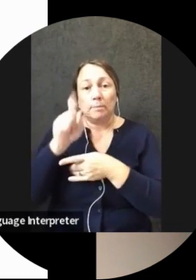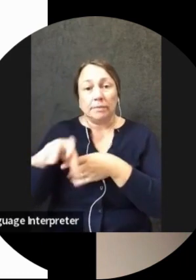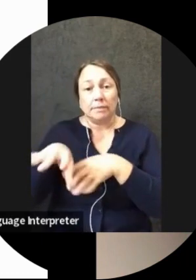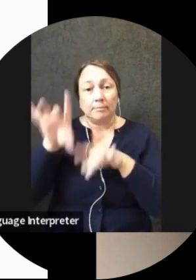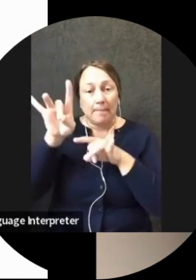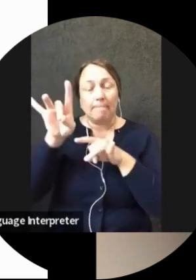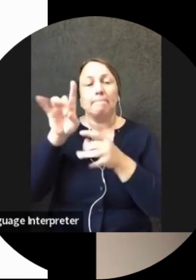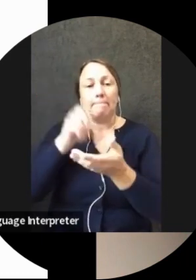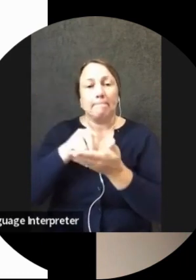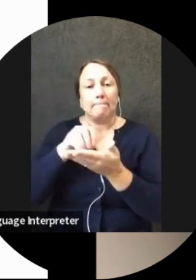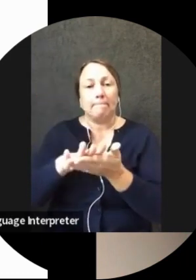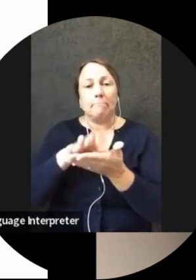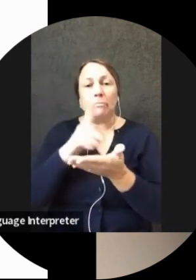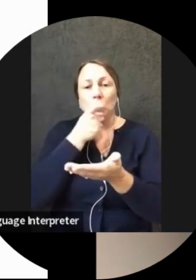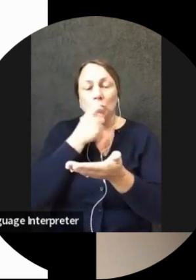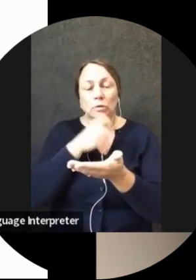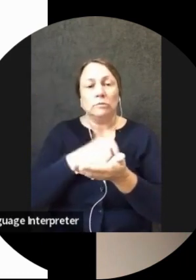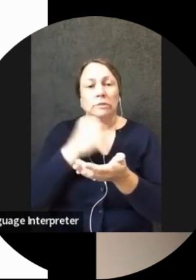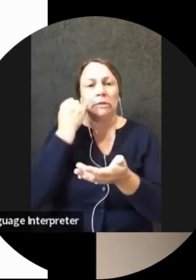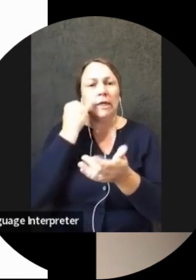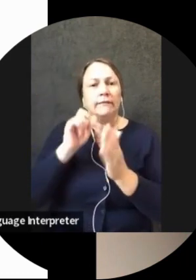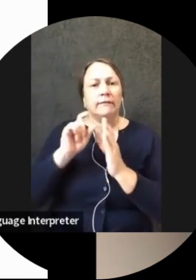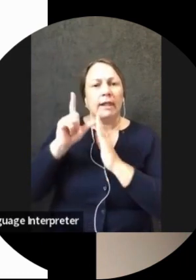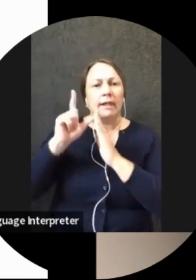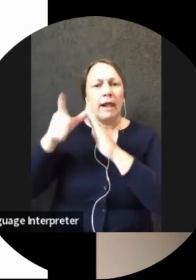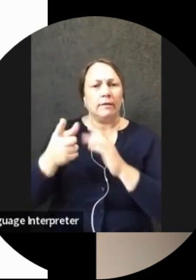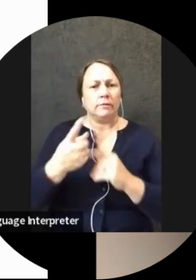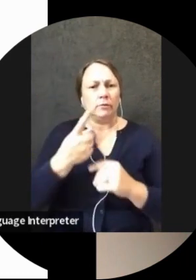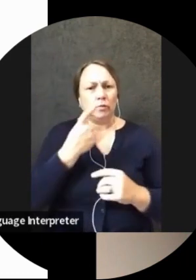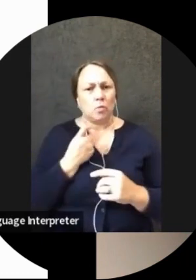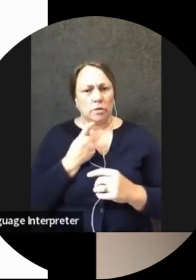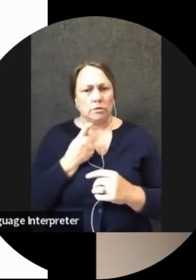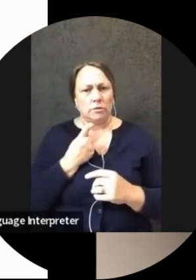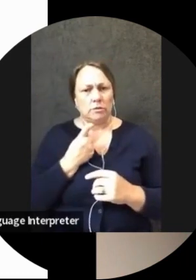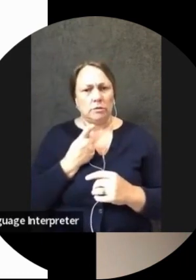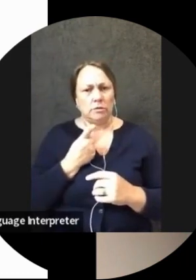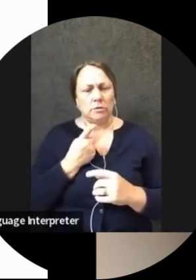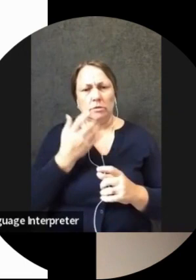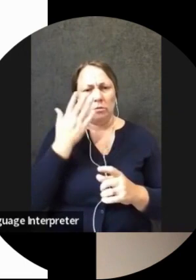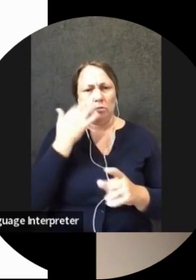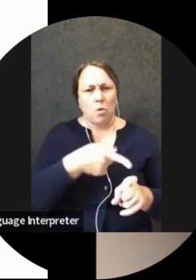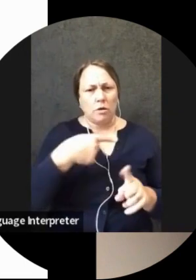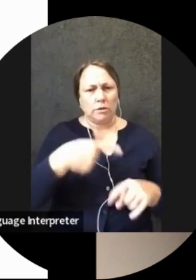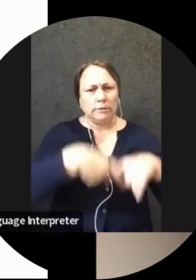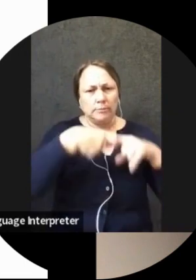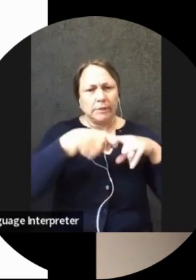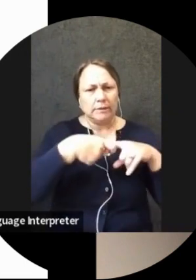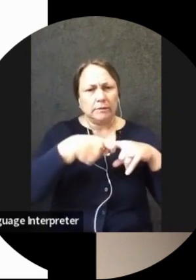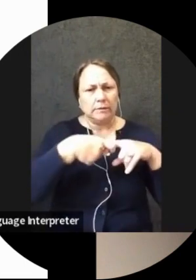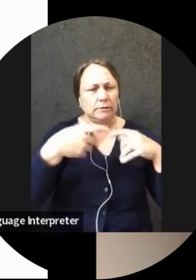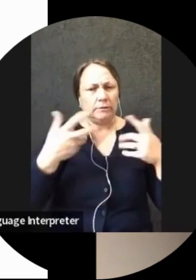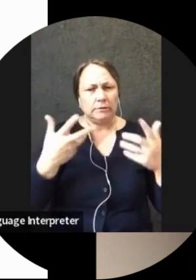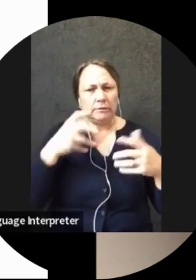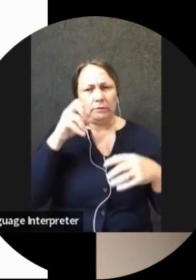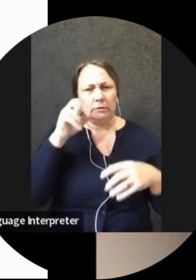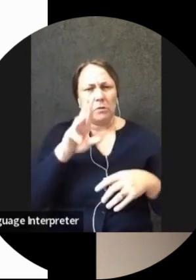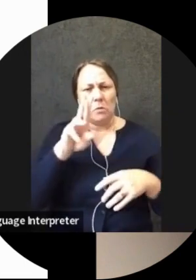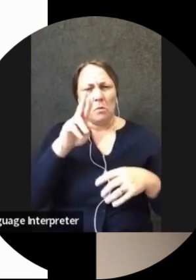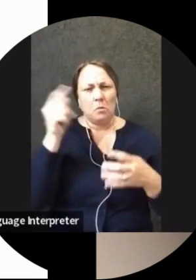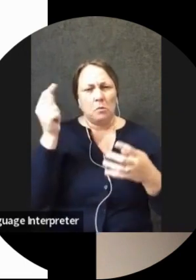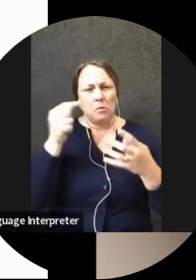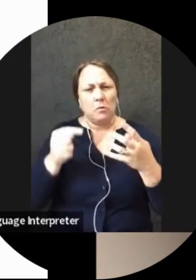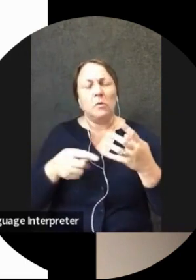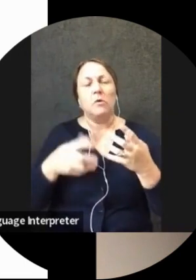Because if later on there's a question about whether your child has been suspended more than